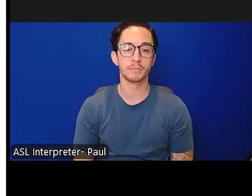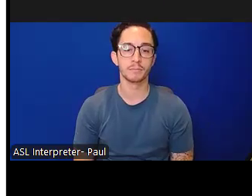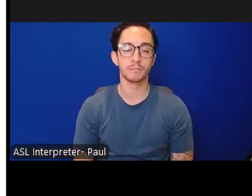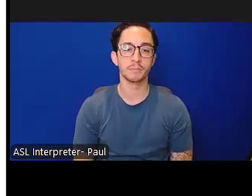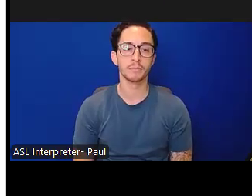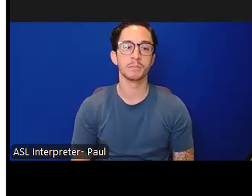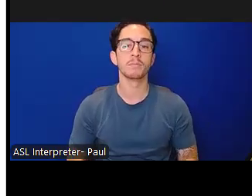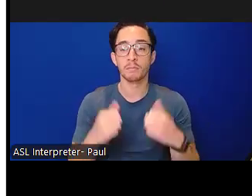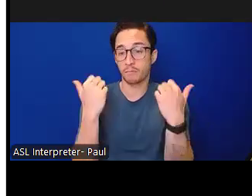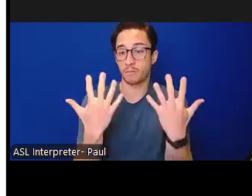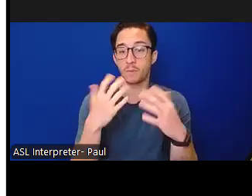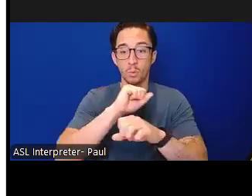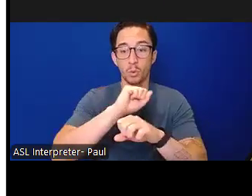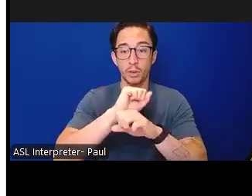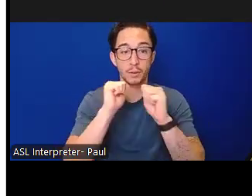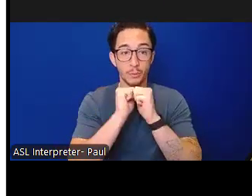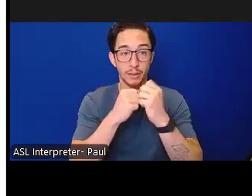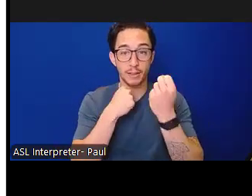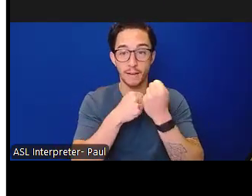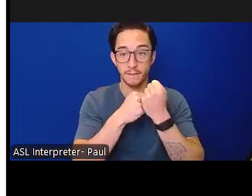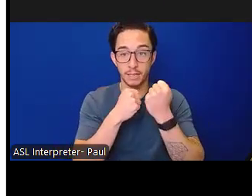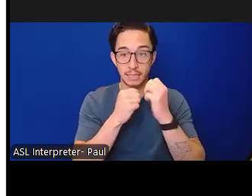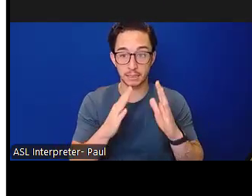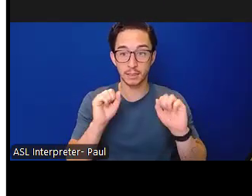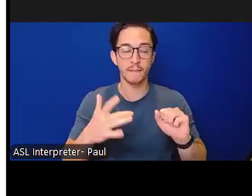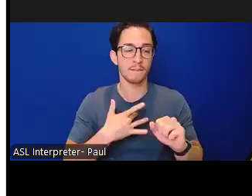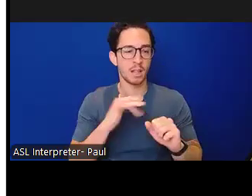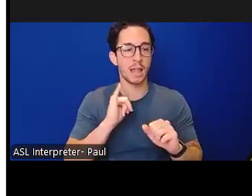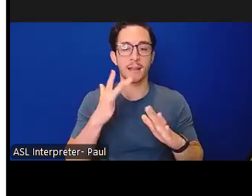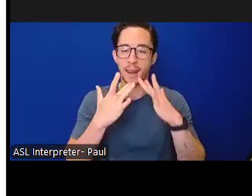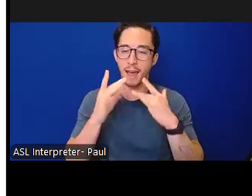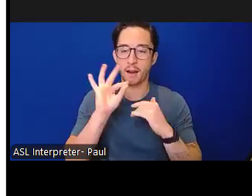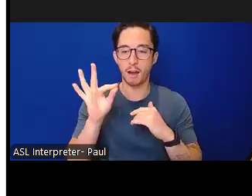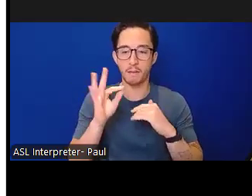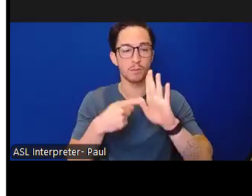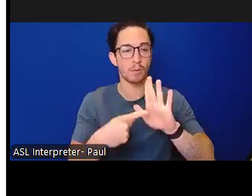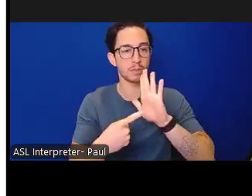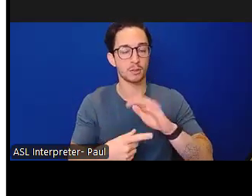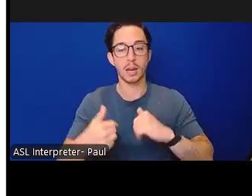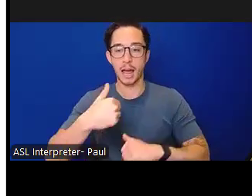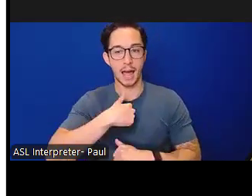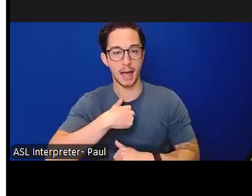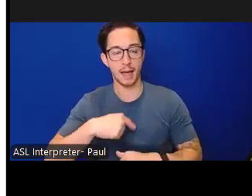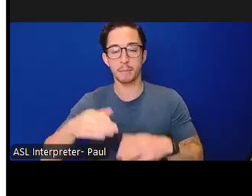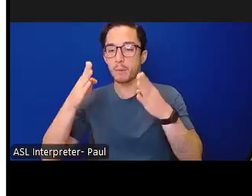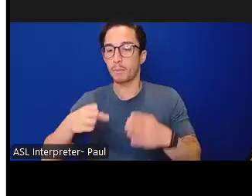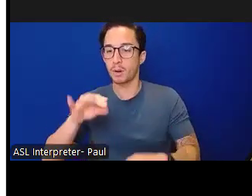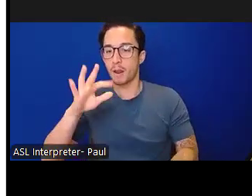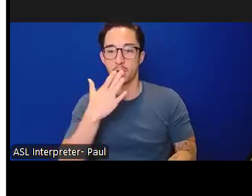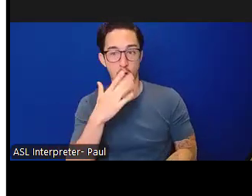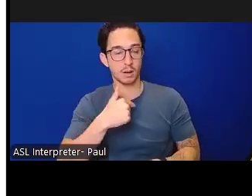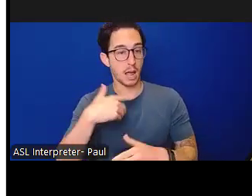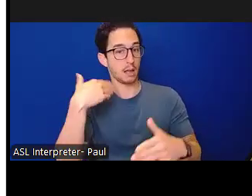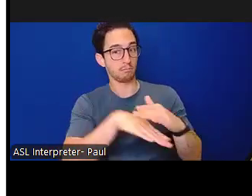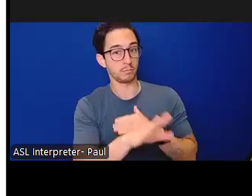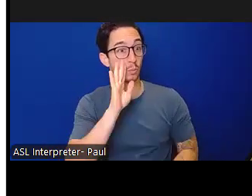And so when working with advocates, it can feel like lack of representation. If I'm a person of color, when I walk through your doors, am I going